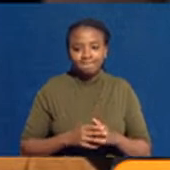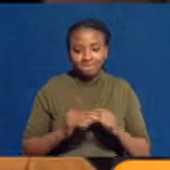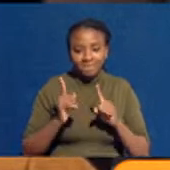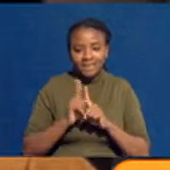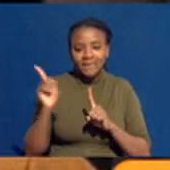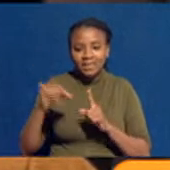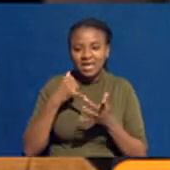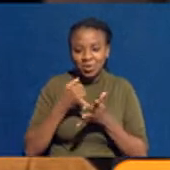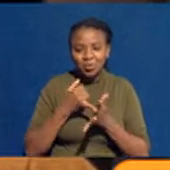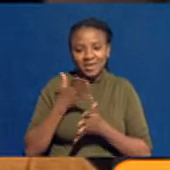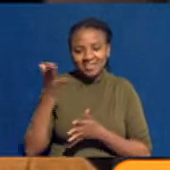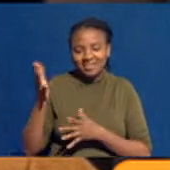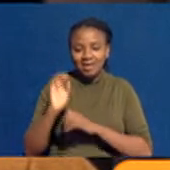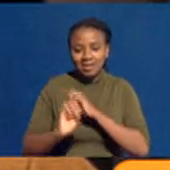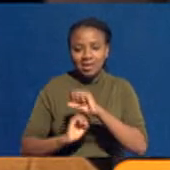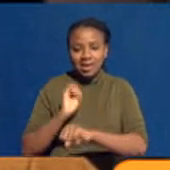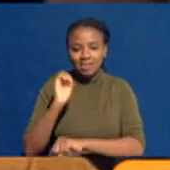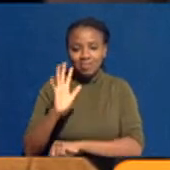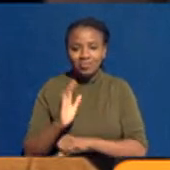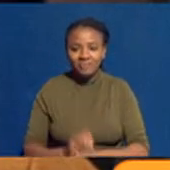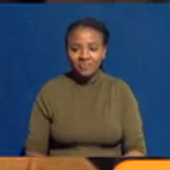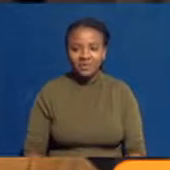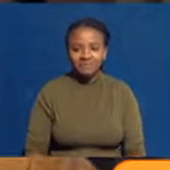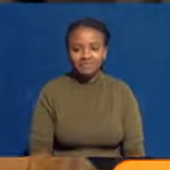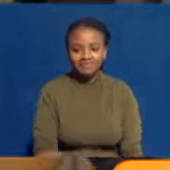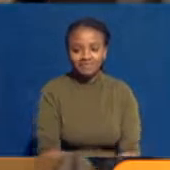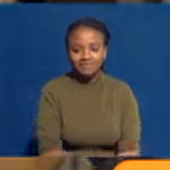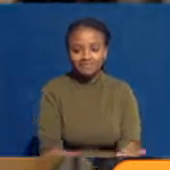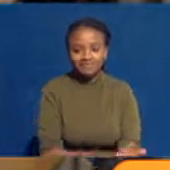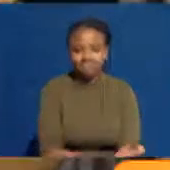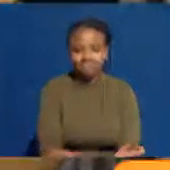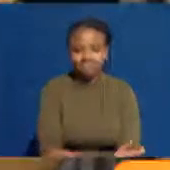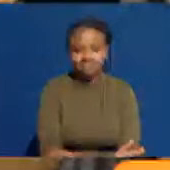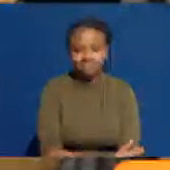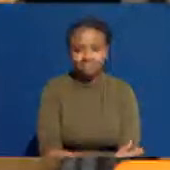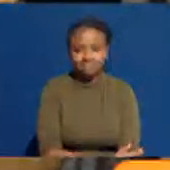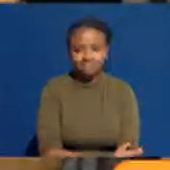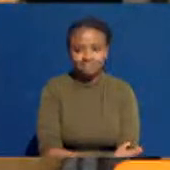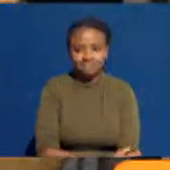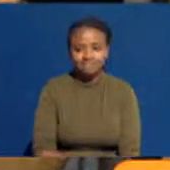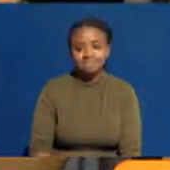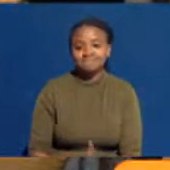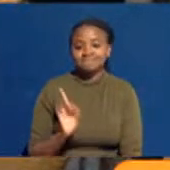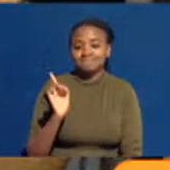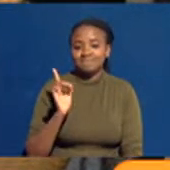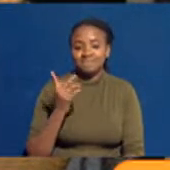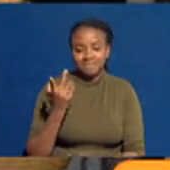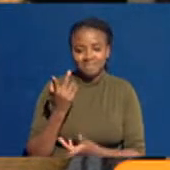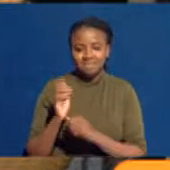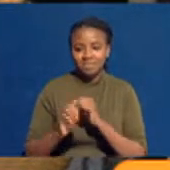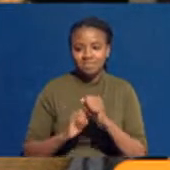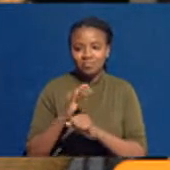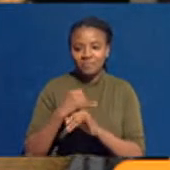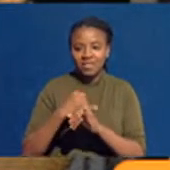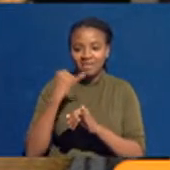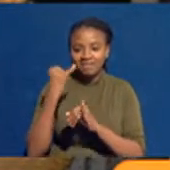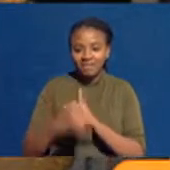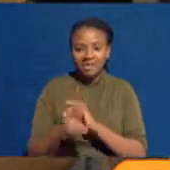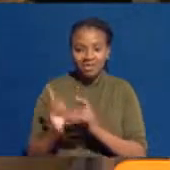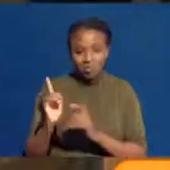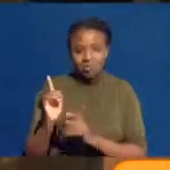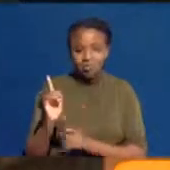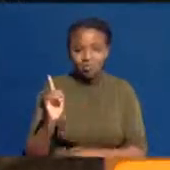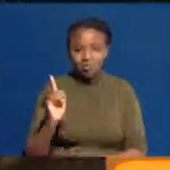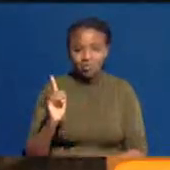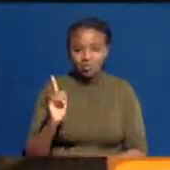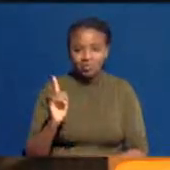an episode of Star Trek The Next Generation. She played Lieutenant Palmer in the episode Second Chances,